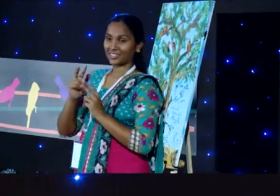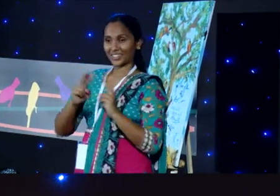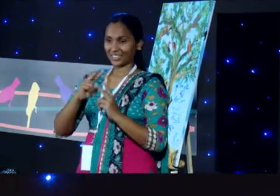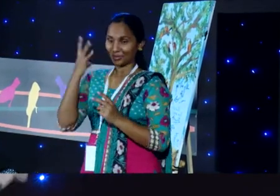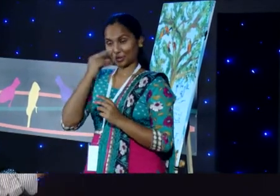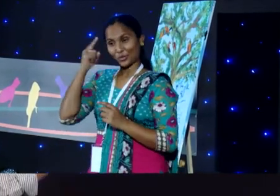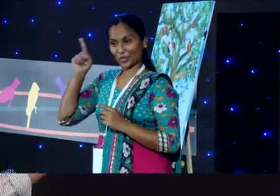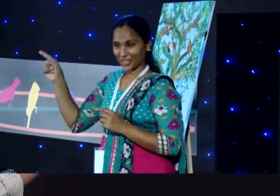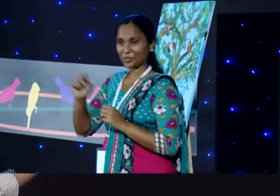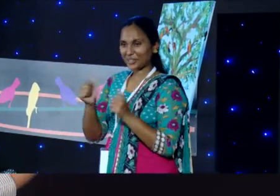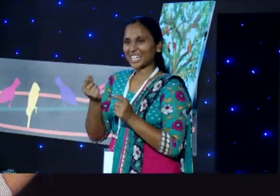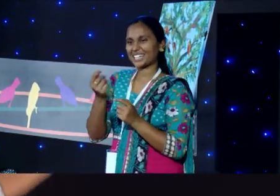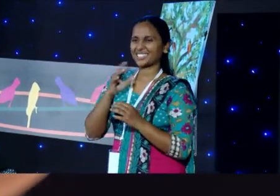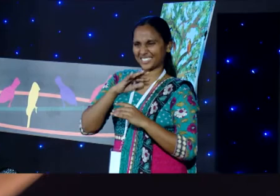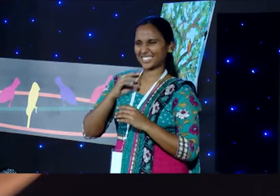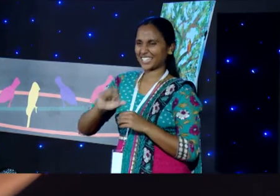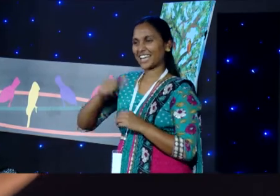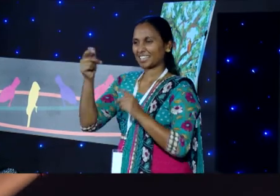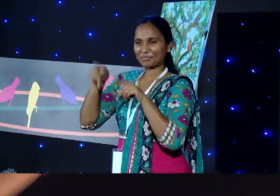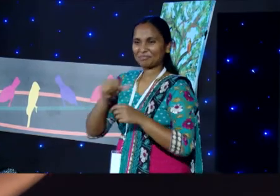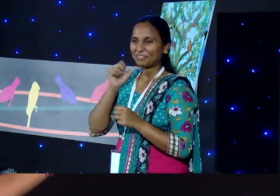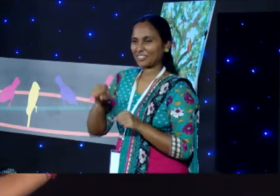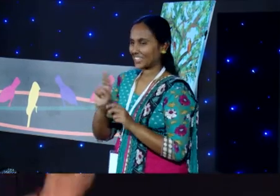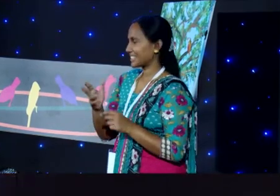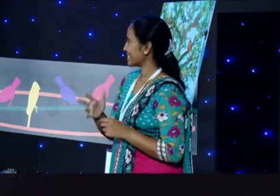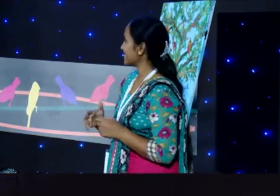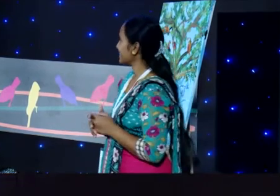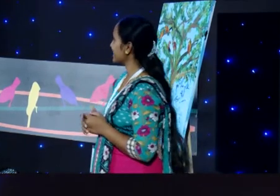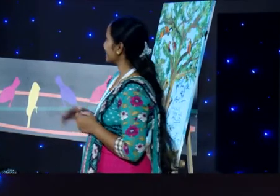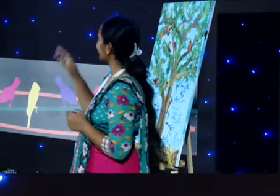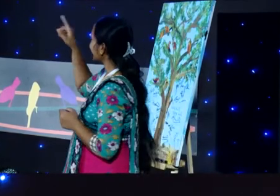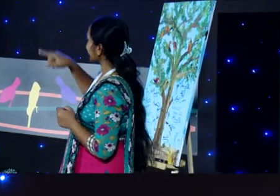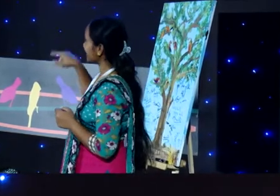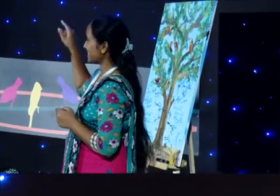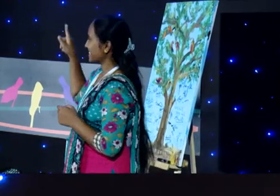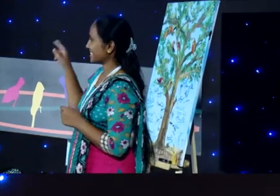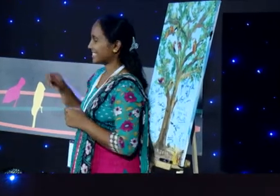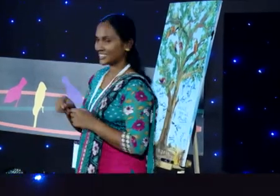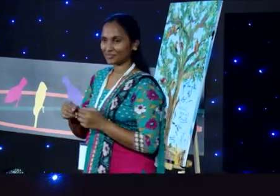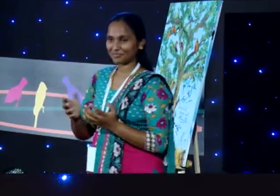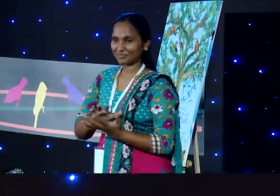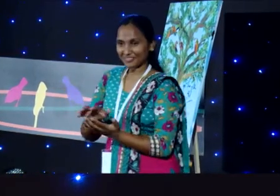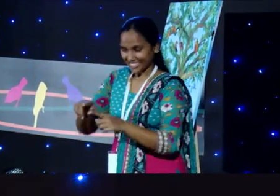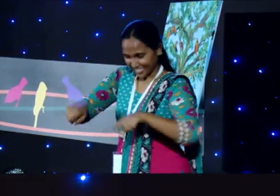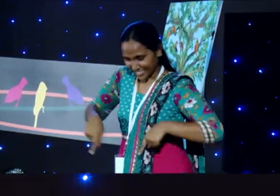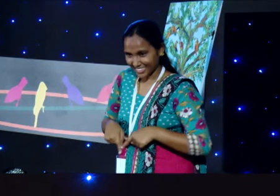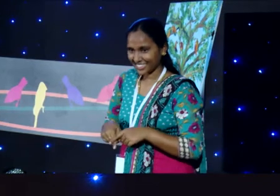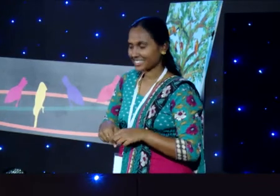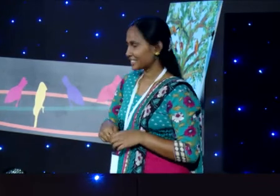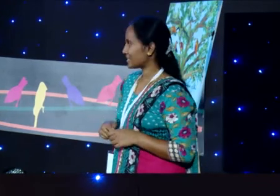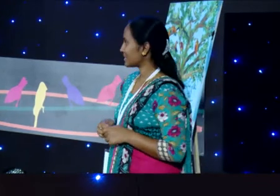battery packs. Like, if you probably walk with this in an airport, you'll probably be caught. Like, there'll be circuits inside your shoes. And